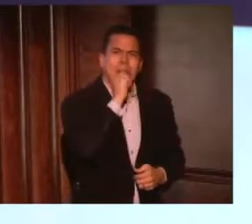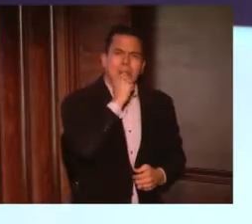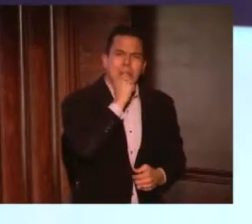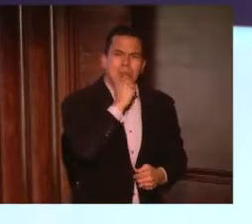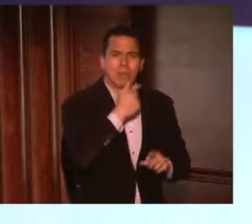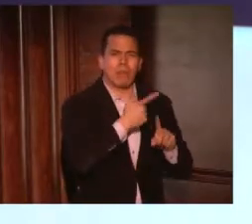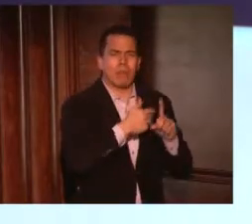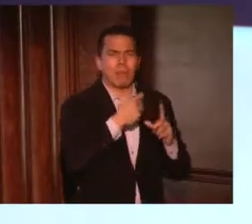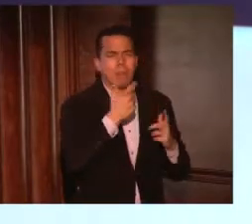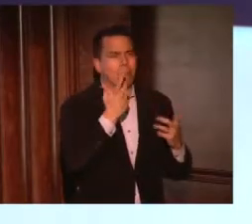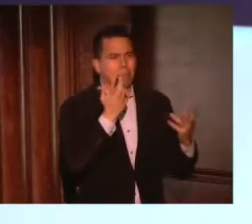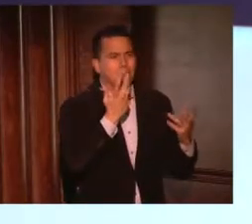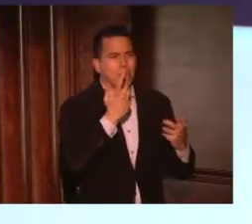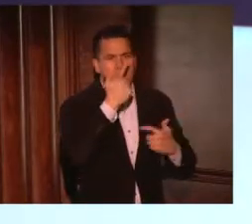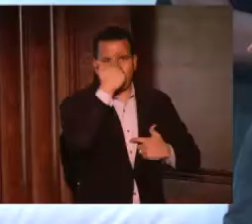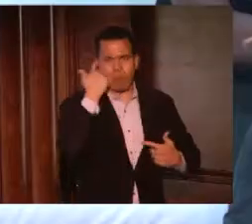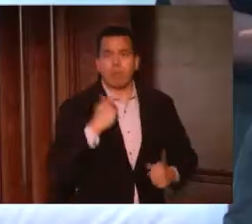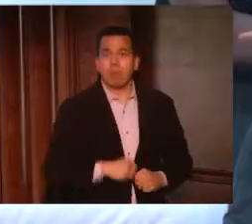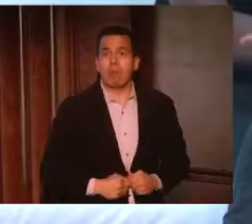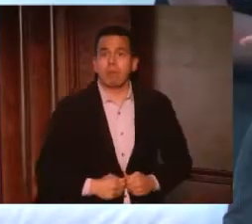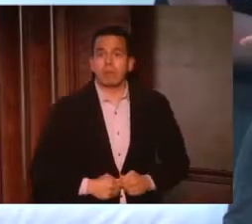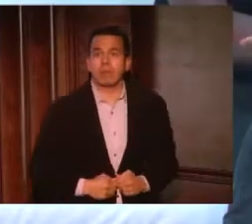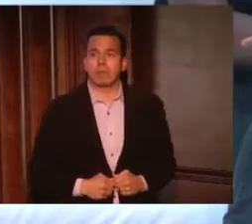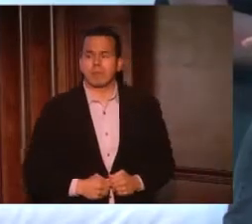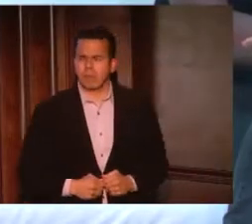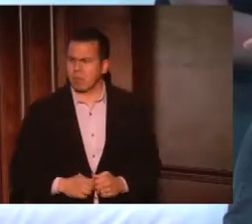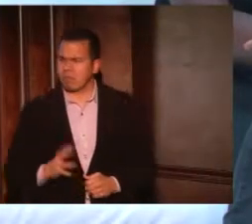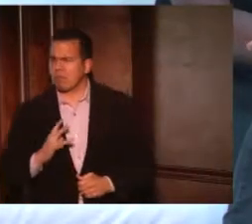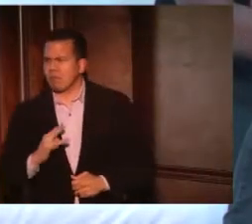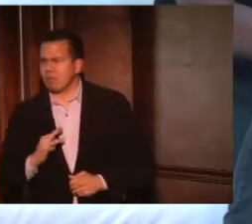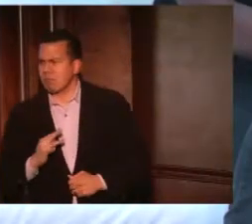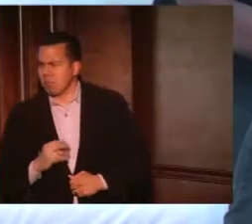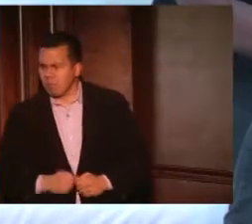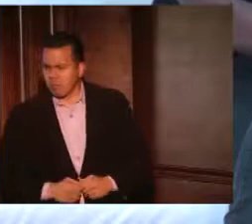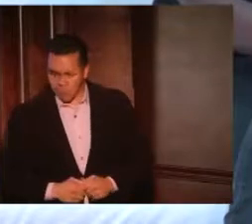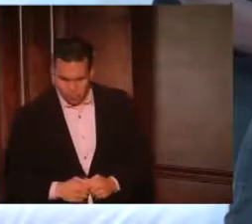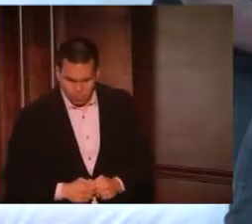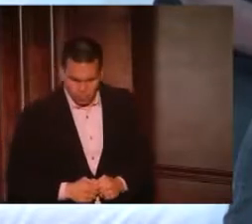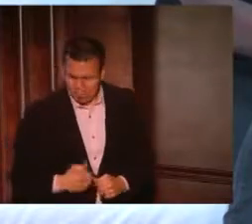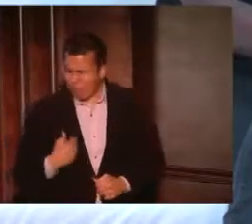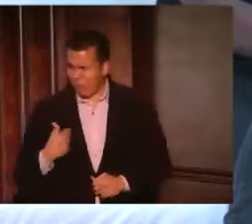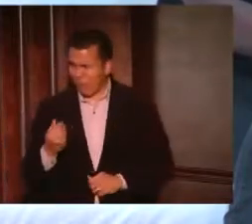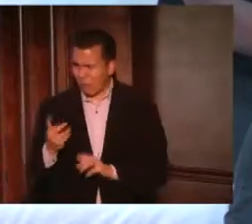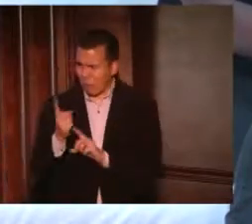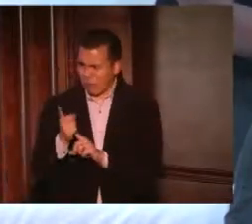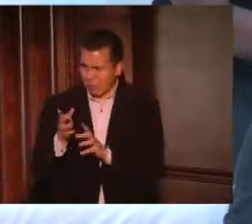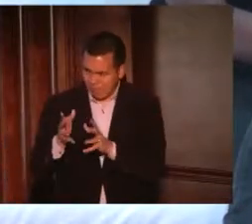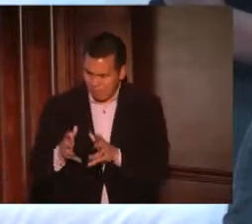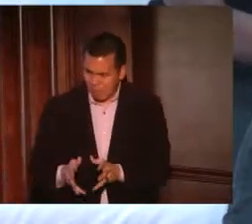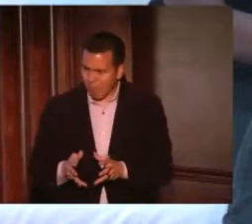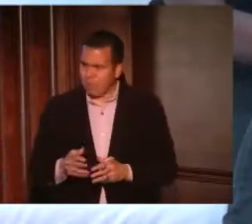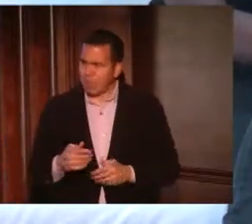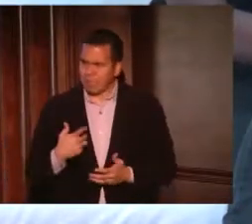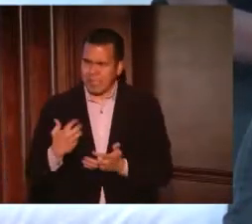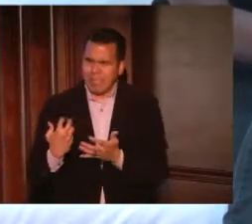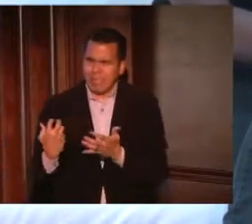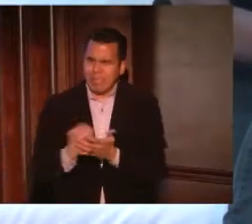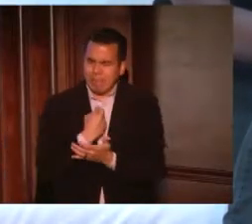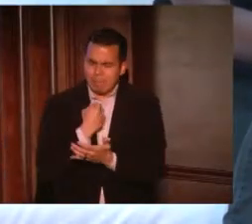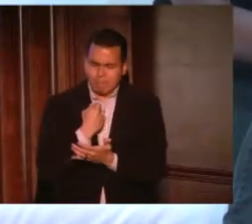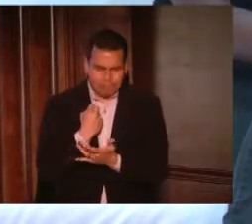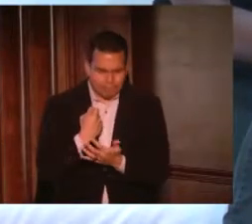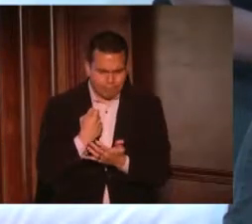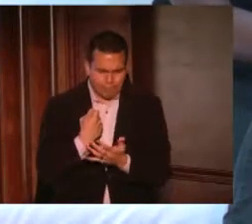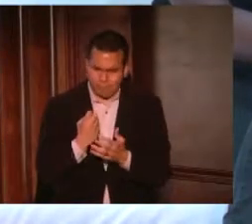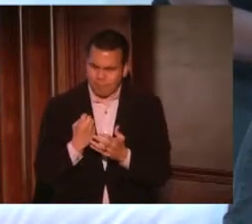human being? Fantastic. Mm-hmm. And we've got just a couple of minutes left and wanted to